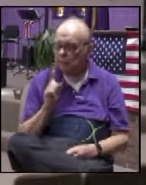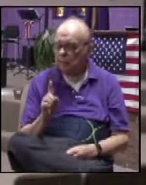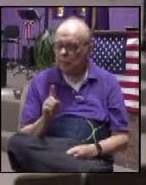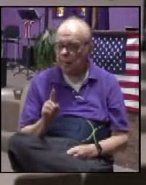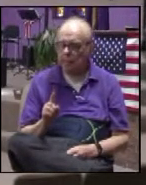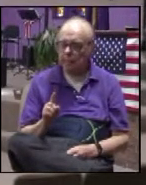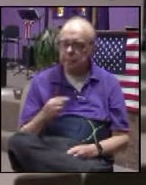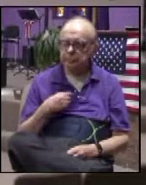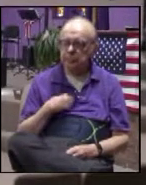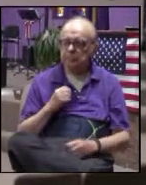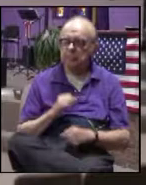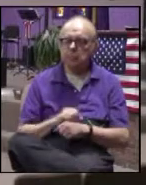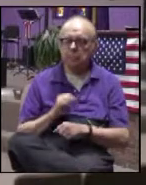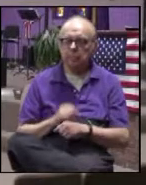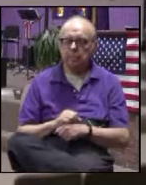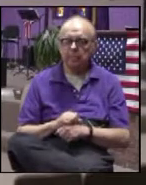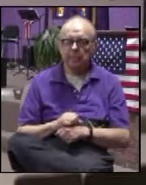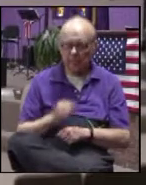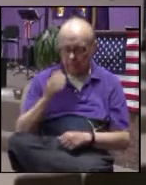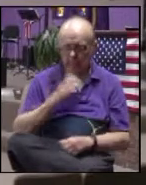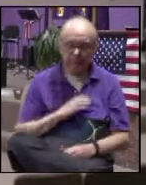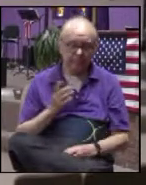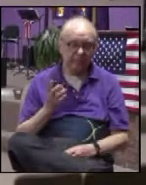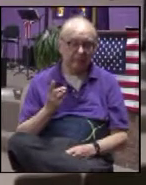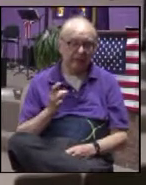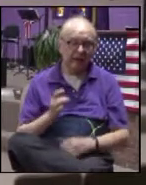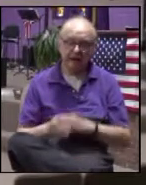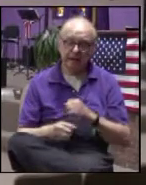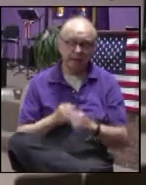I've been working on a guy for 8 years.